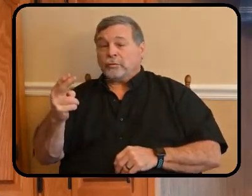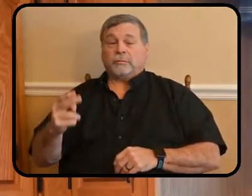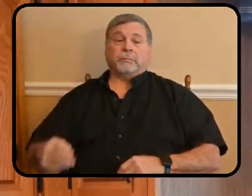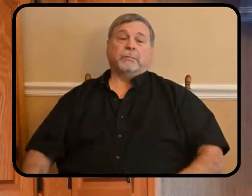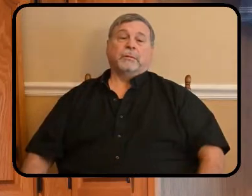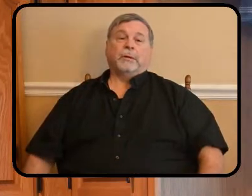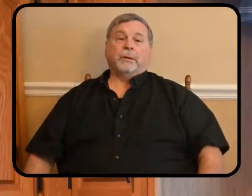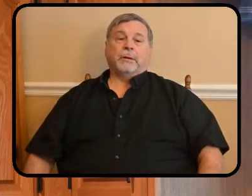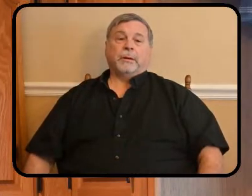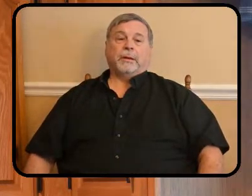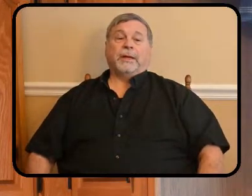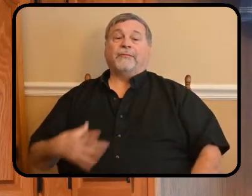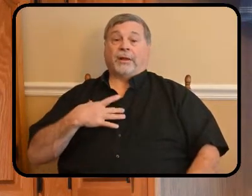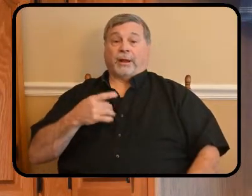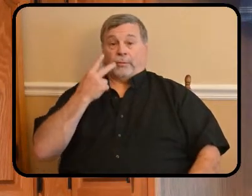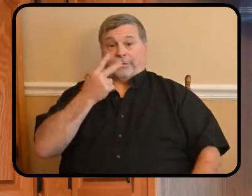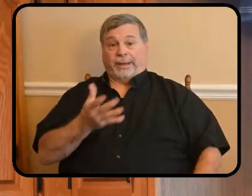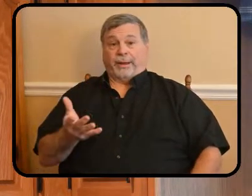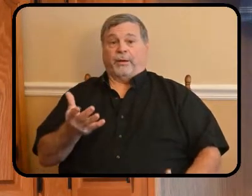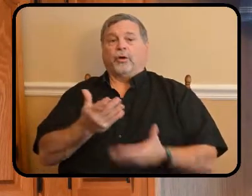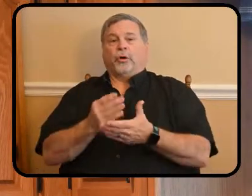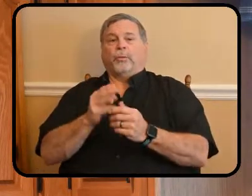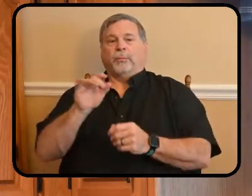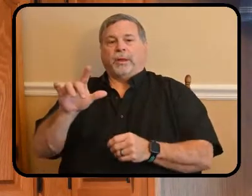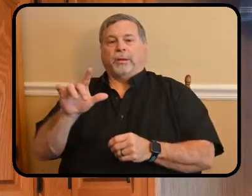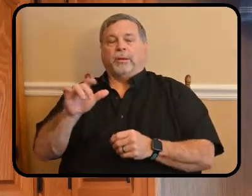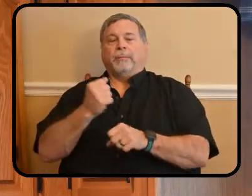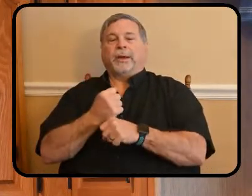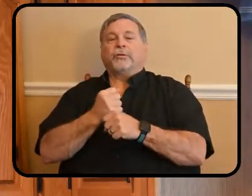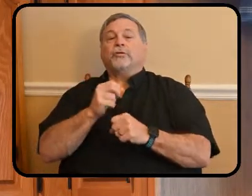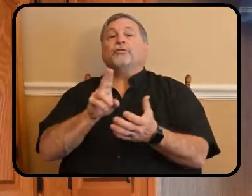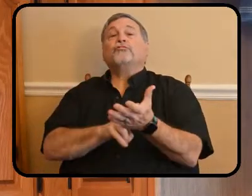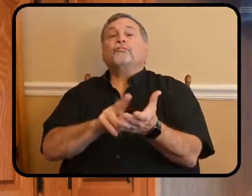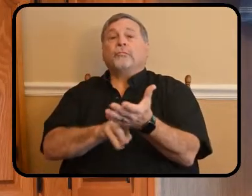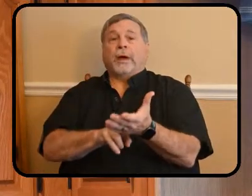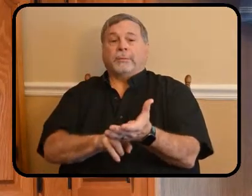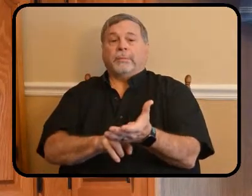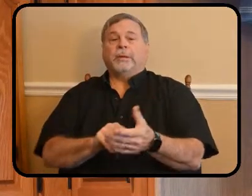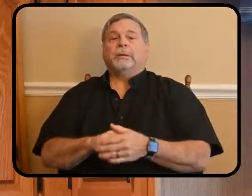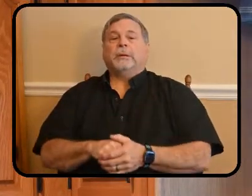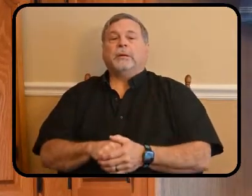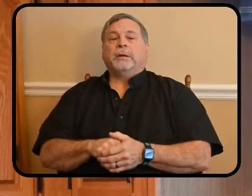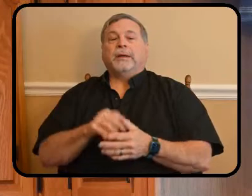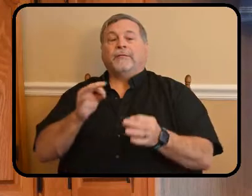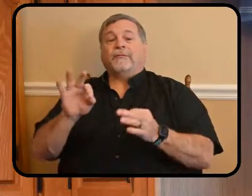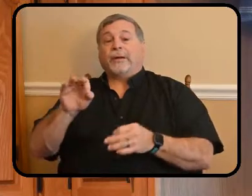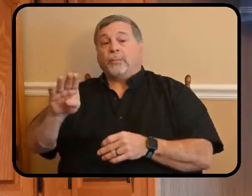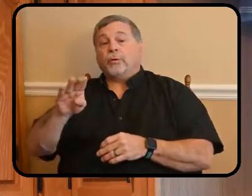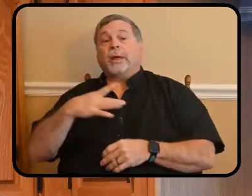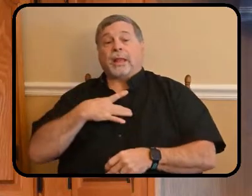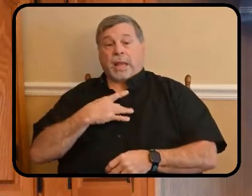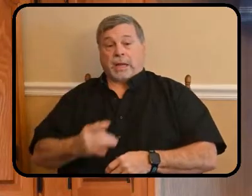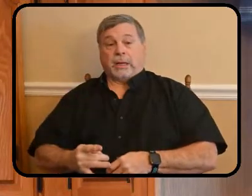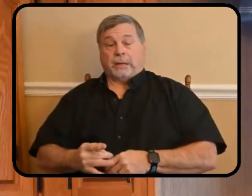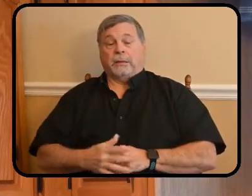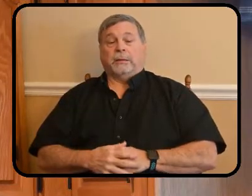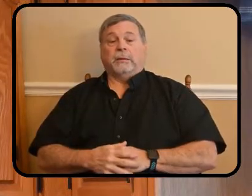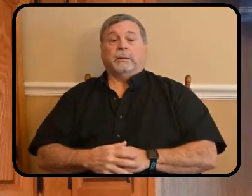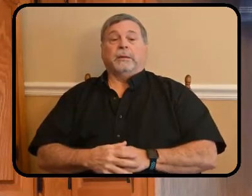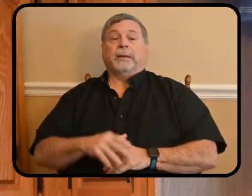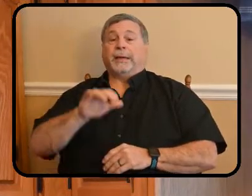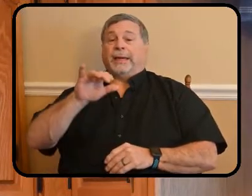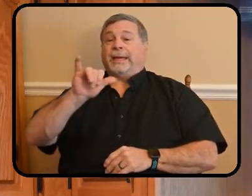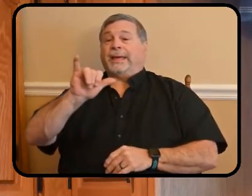if you like what you're seeing here with Cooking with Bill, make sure you subscribe. If you're in Facebook, you can like. If you're